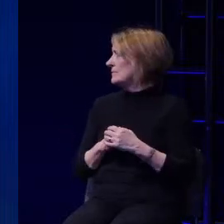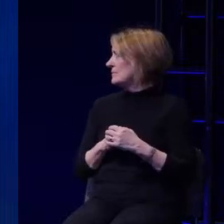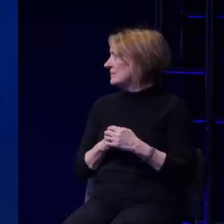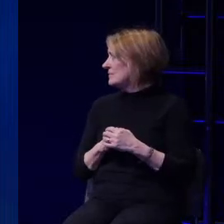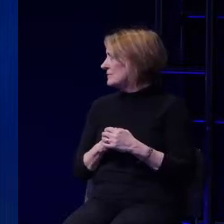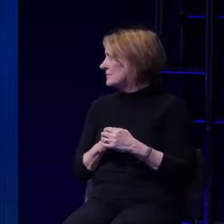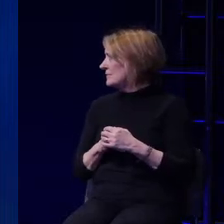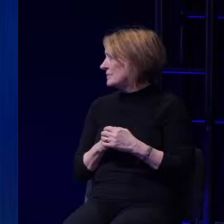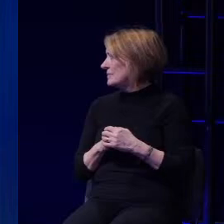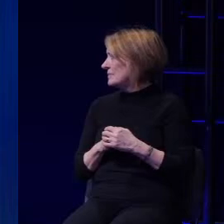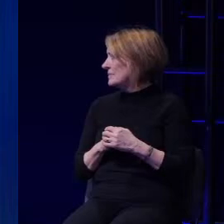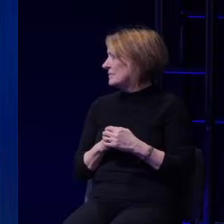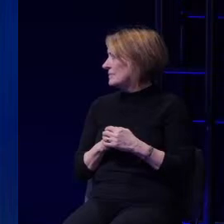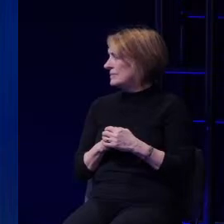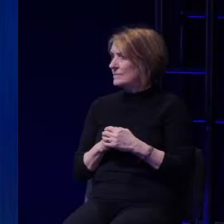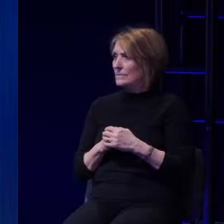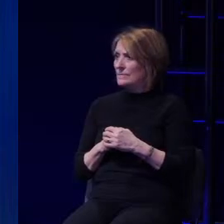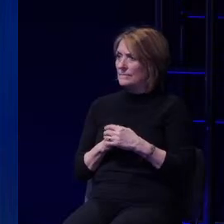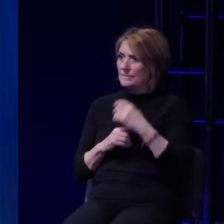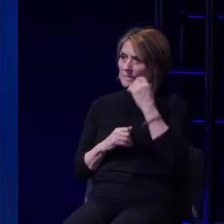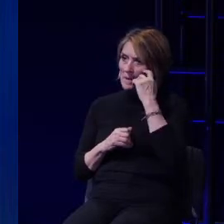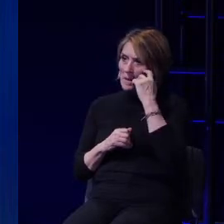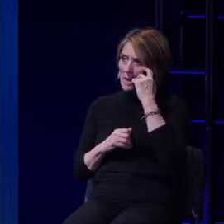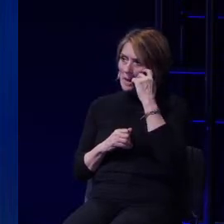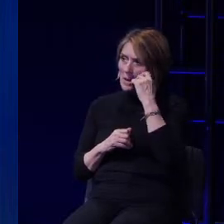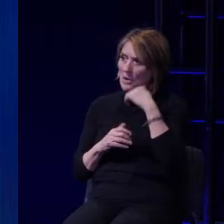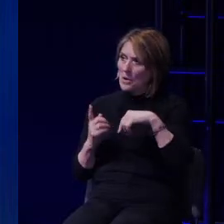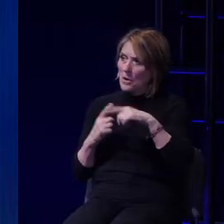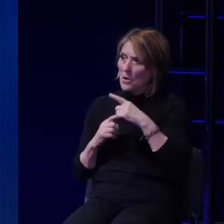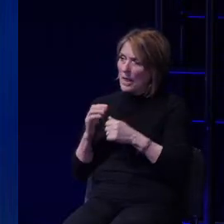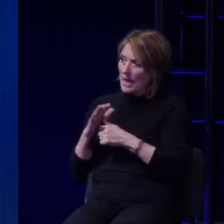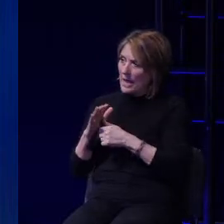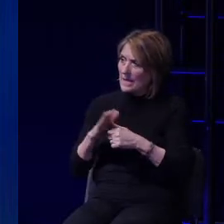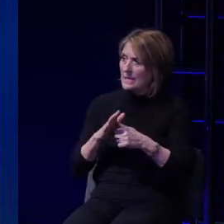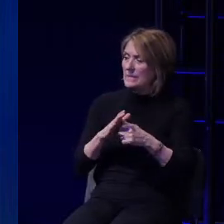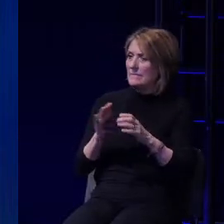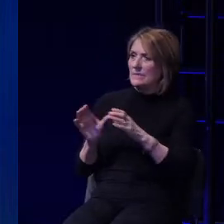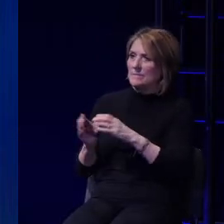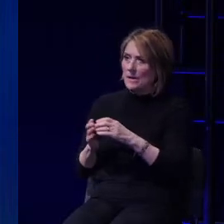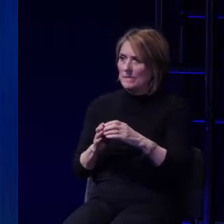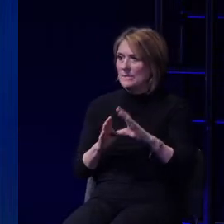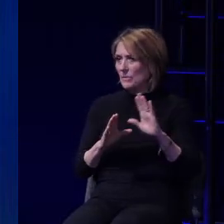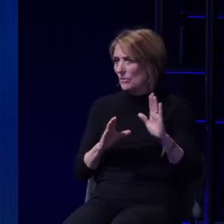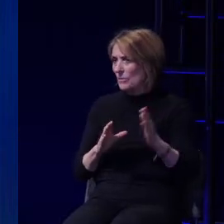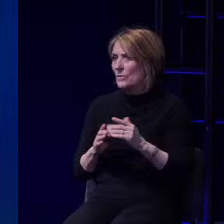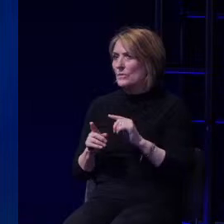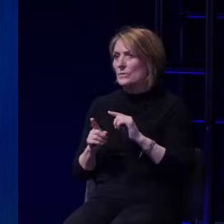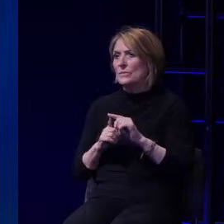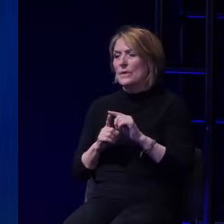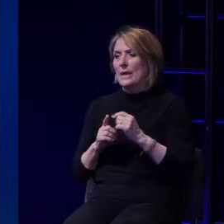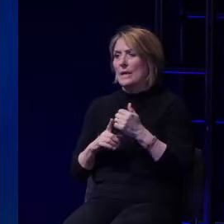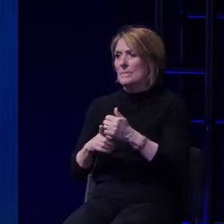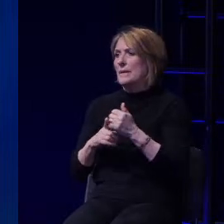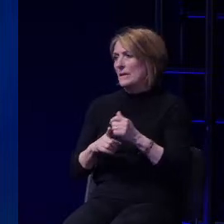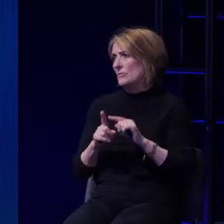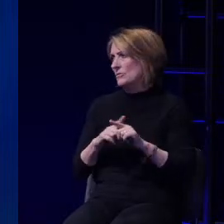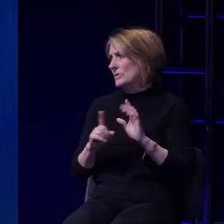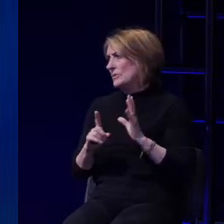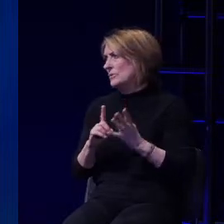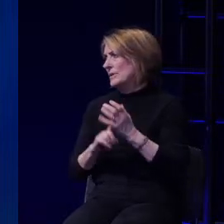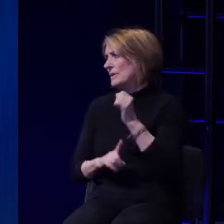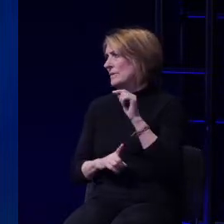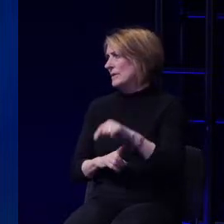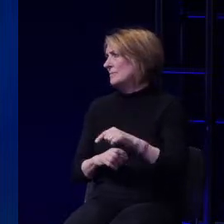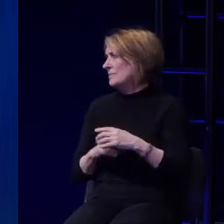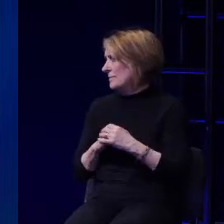that, again, is part of that collaboration. All the heads of department, everyone was helping out to try and get that film made. And